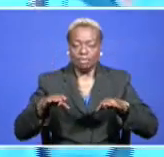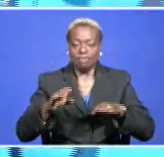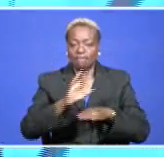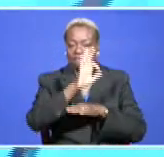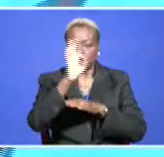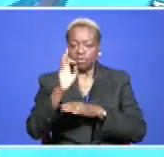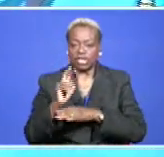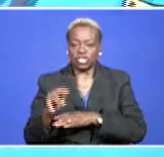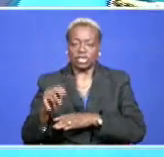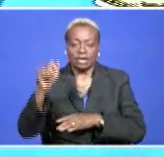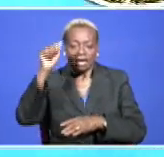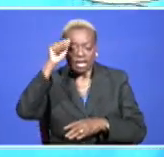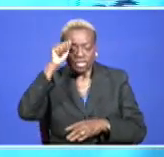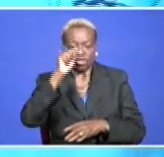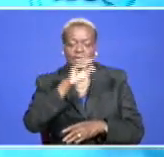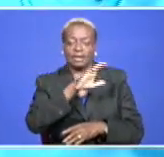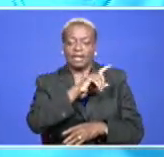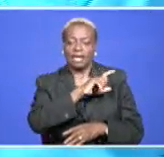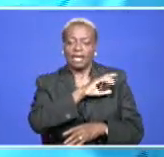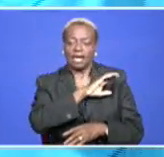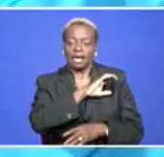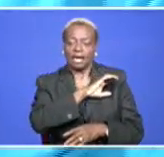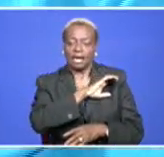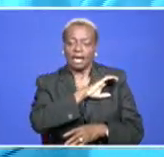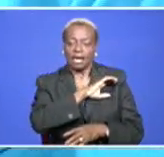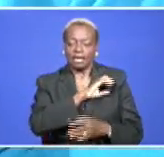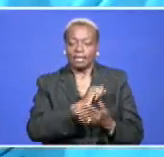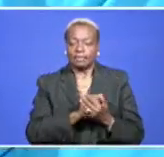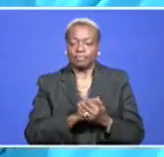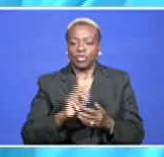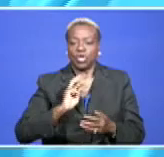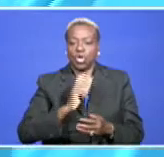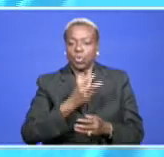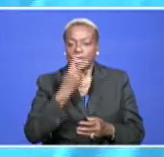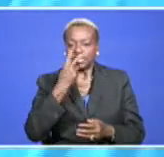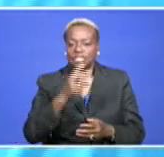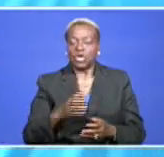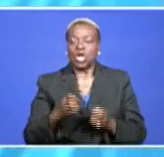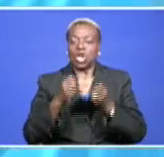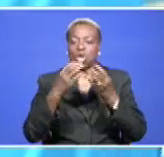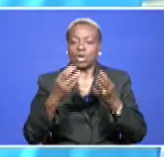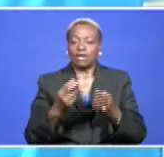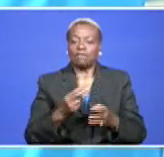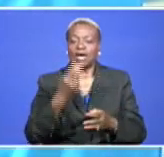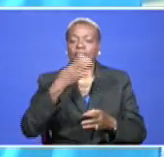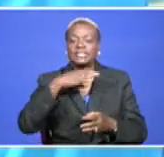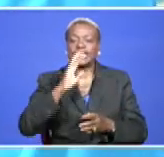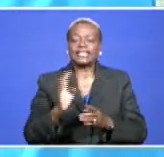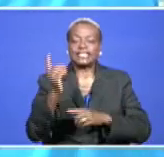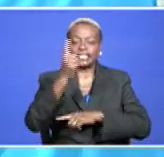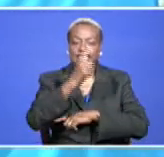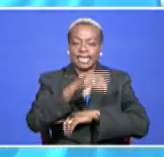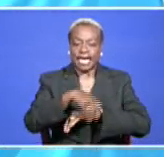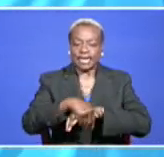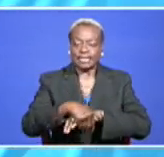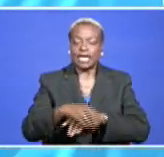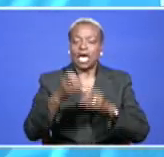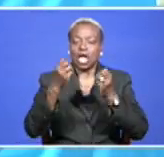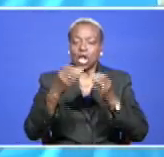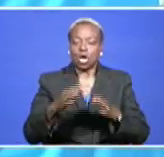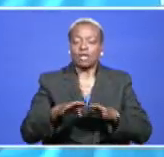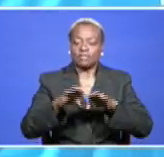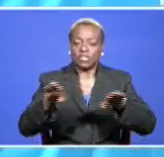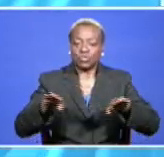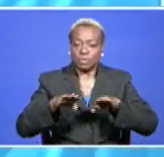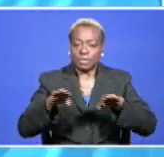about what we saw out there on day one and what we can expect on day two. Well, we saw a lot of upsets tonight. We saw a lot of swimmers who came into the meet not ranked in the